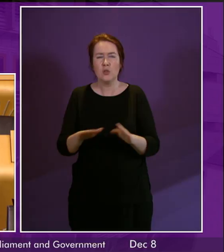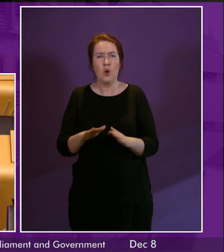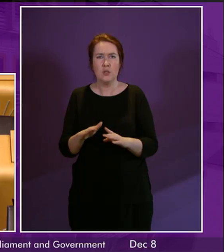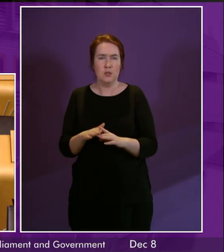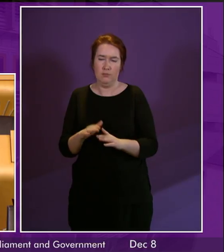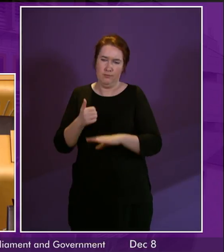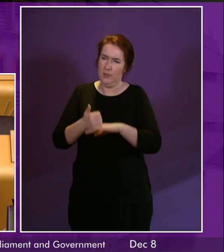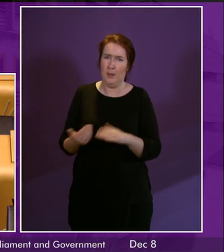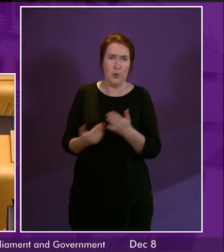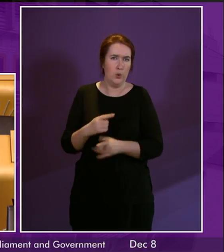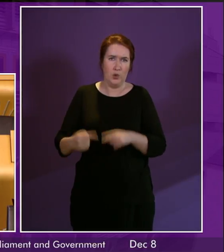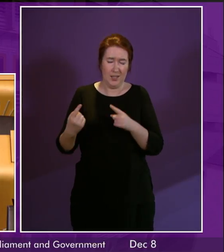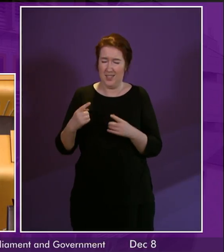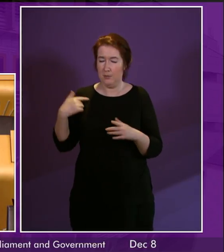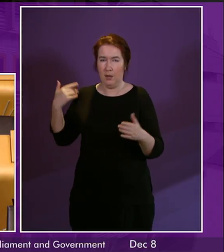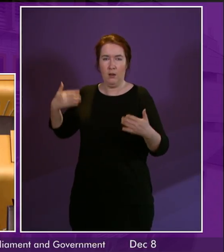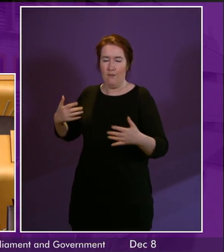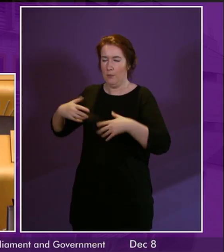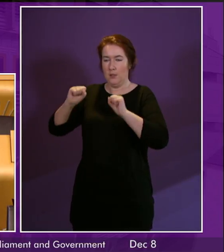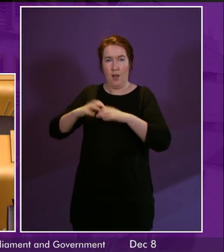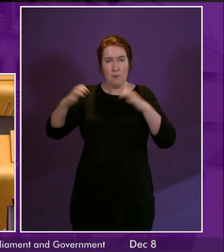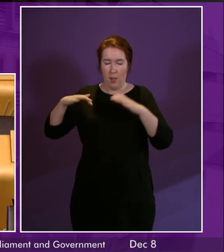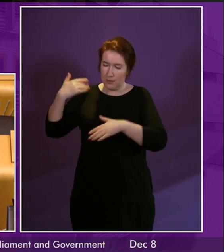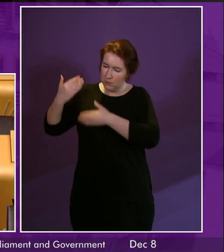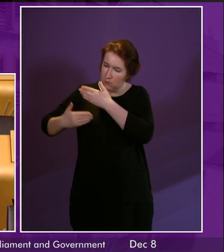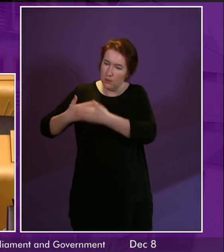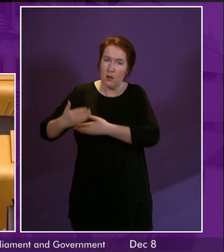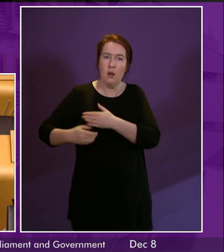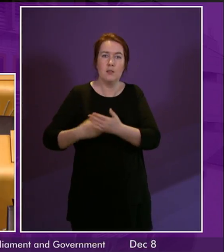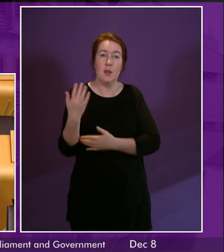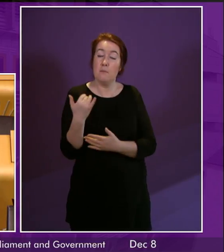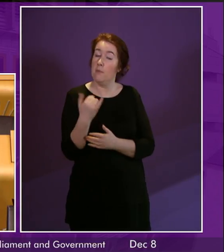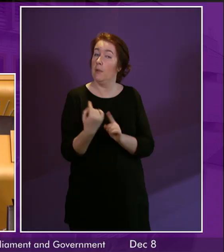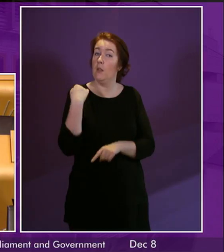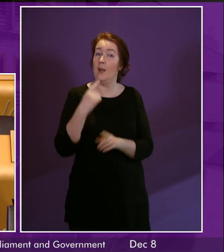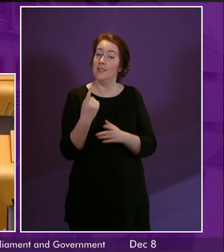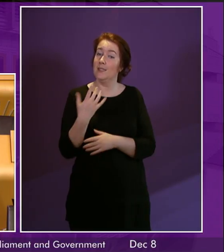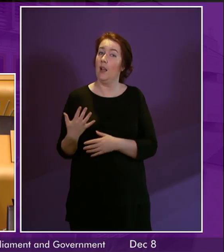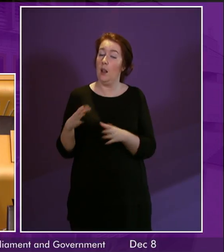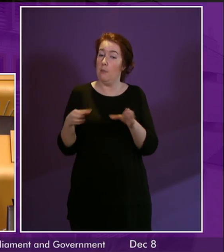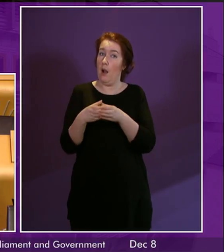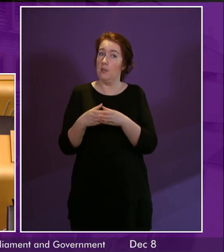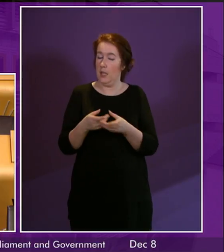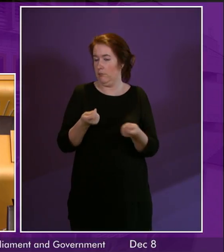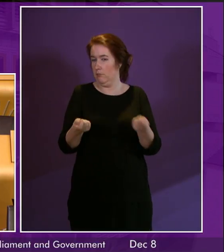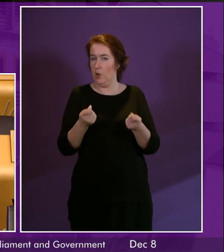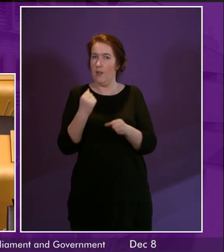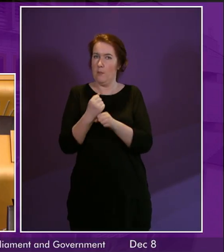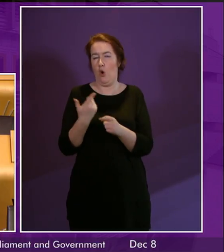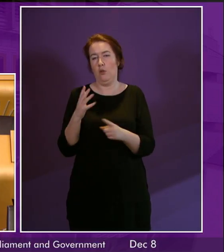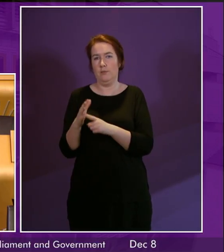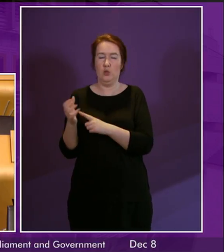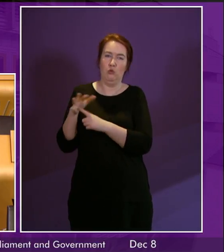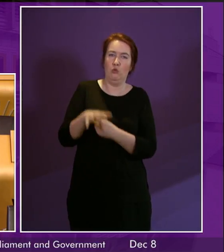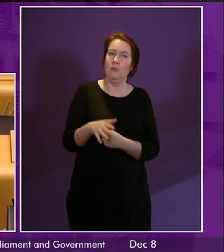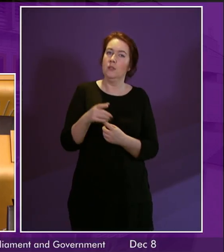It has evolved since the Parliament began, and it may be that at a time when the single party was in charge of the government, or at least the dominant party in